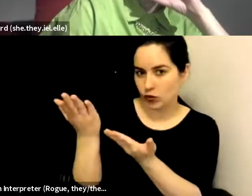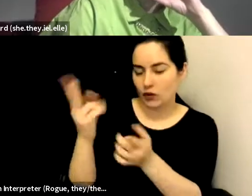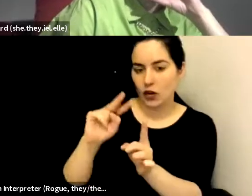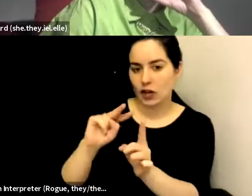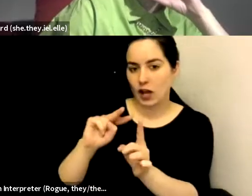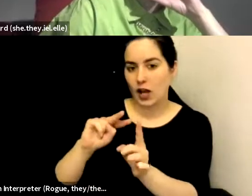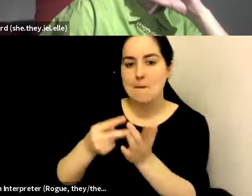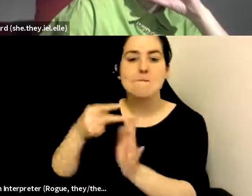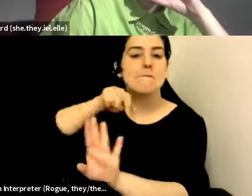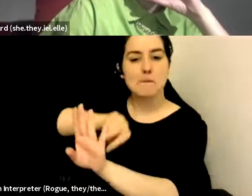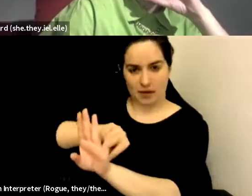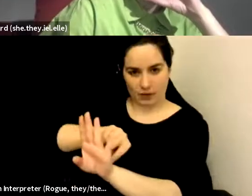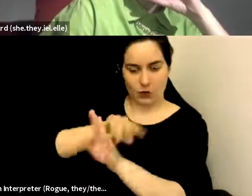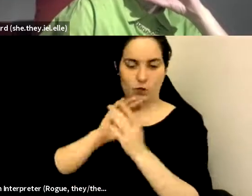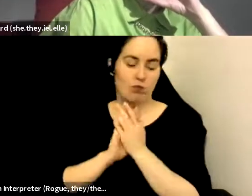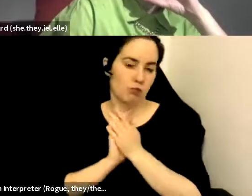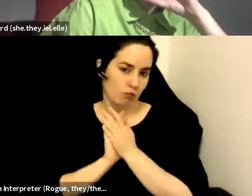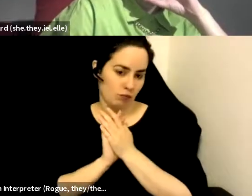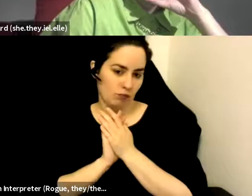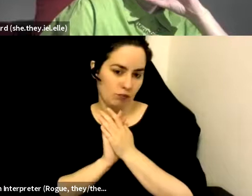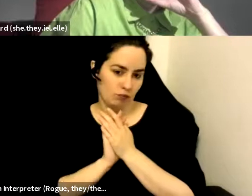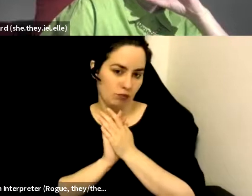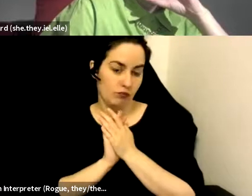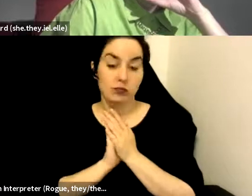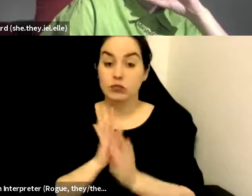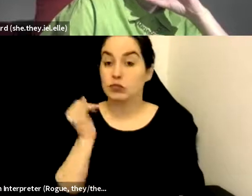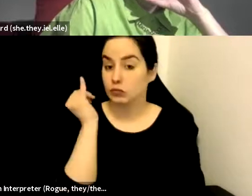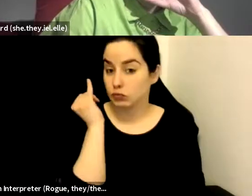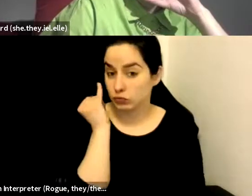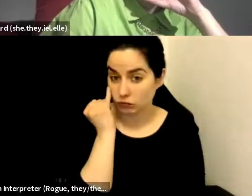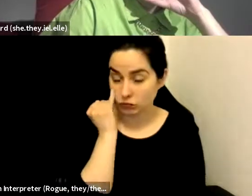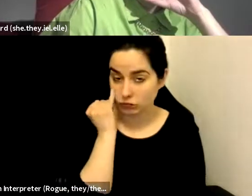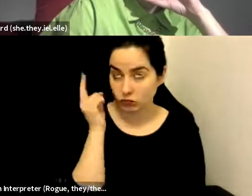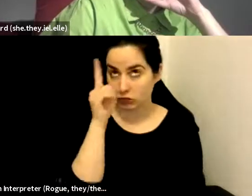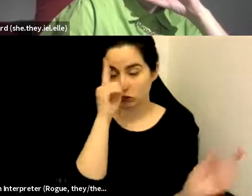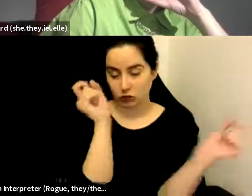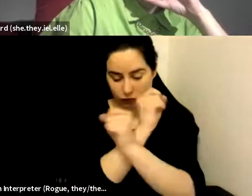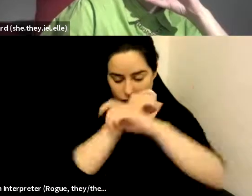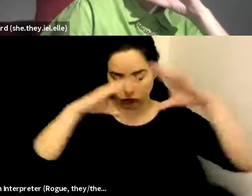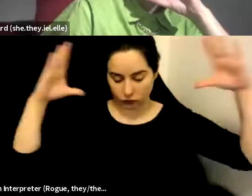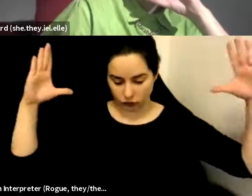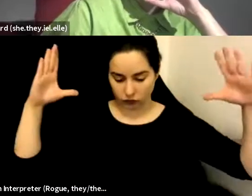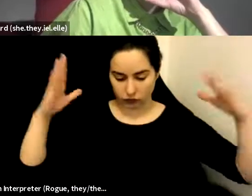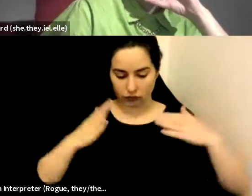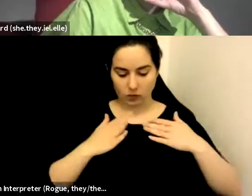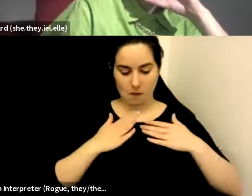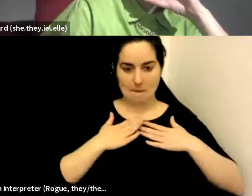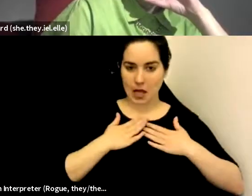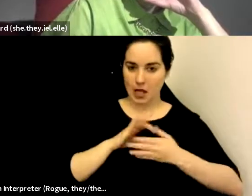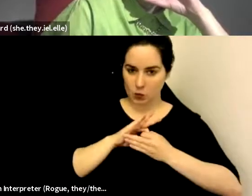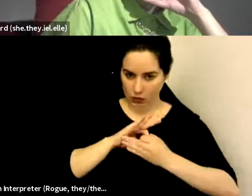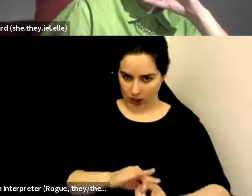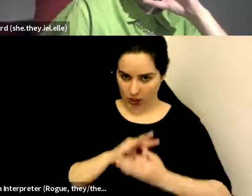metaphor. Like, if you think about your relationship to the land,